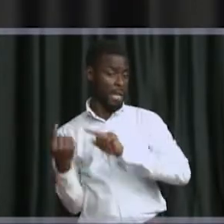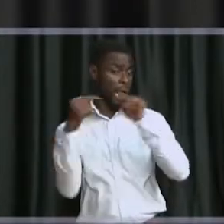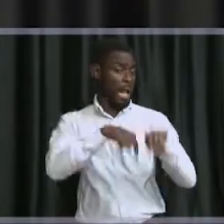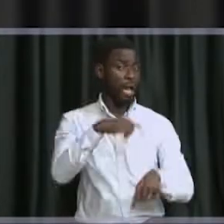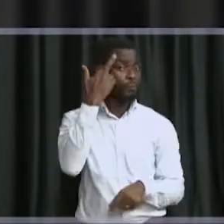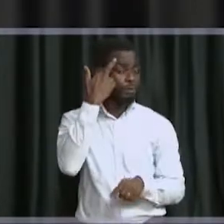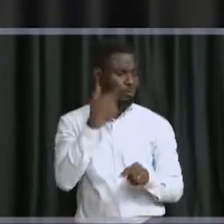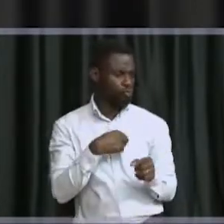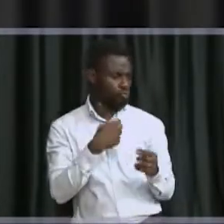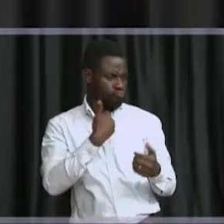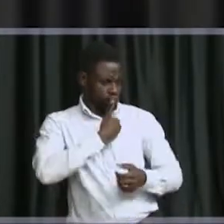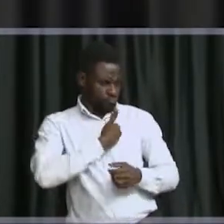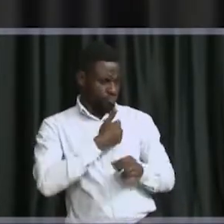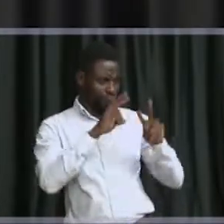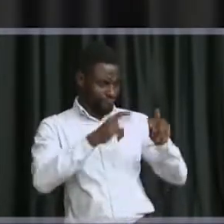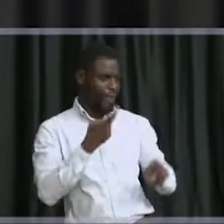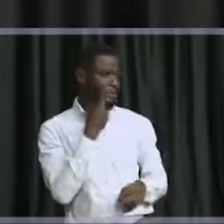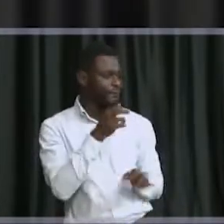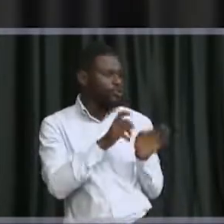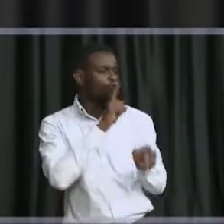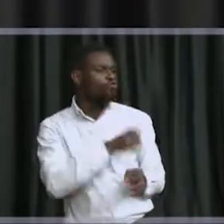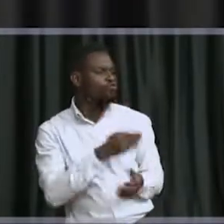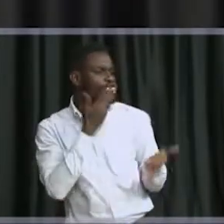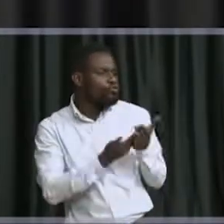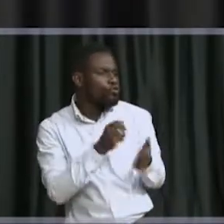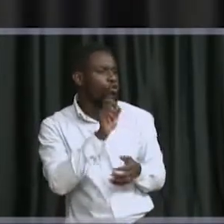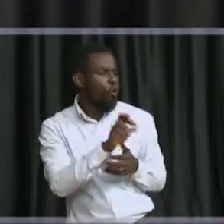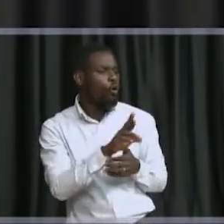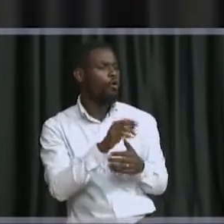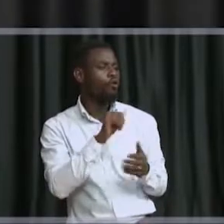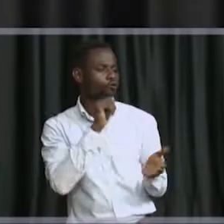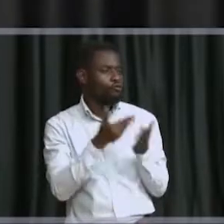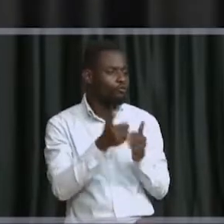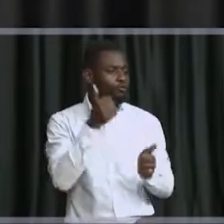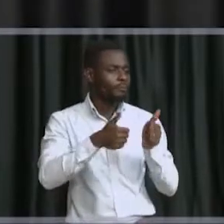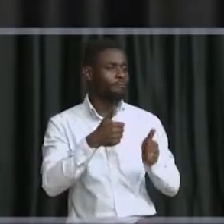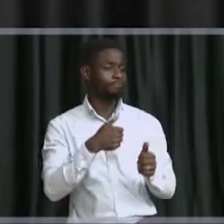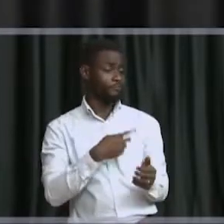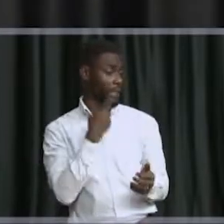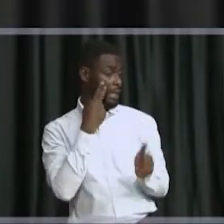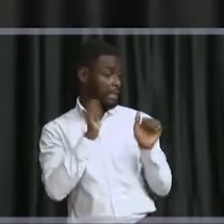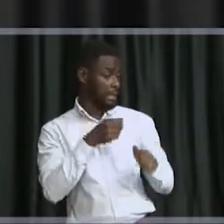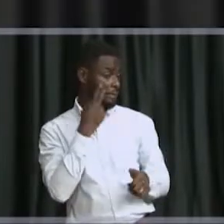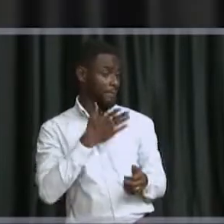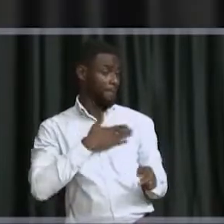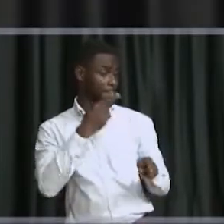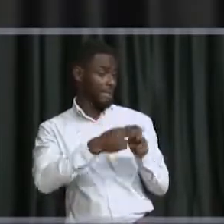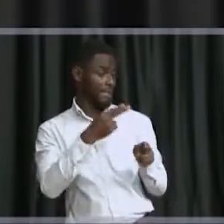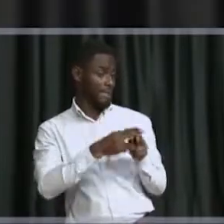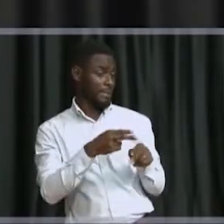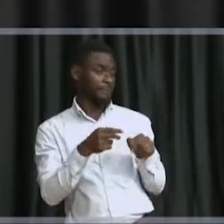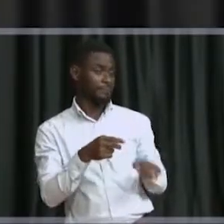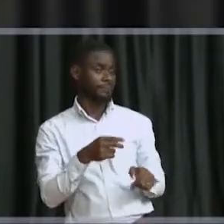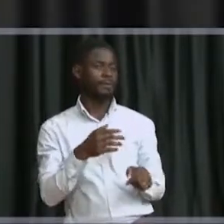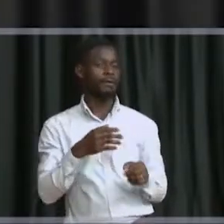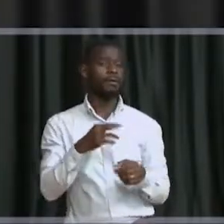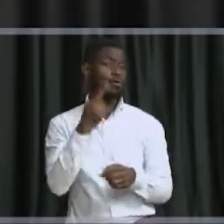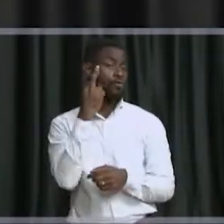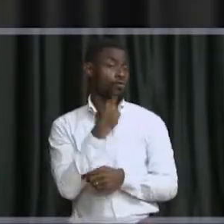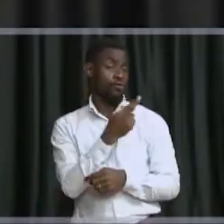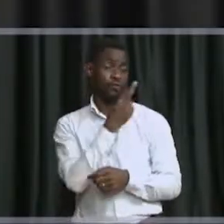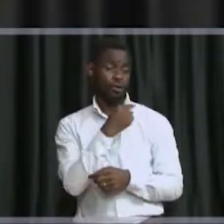se miyanka same ebeshe seni uhu midi yu invoice nasi yeno restauranti eye media